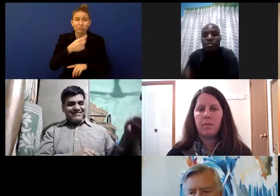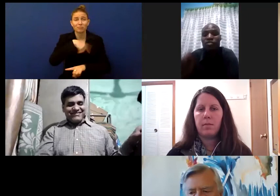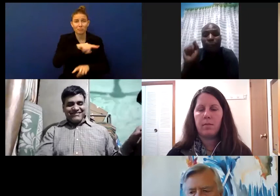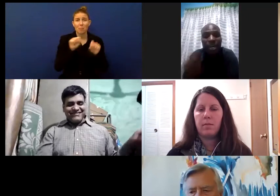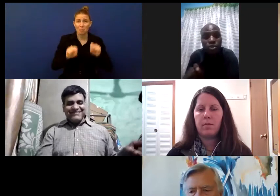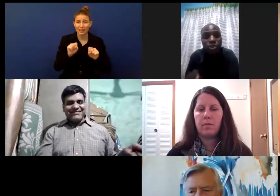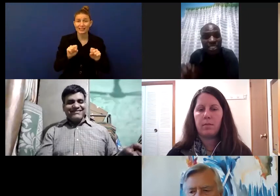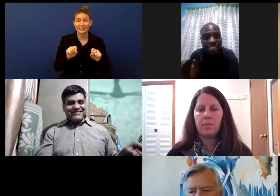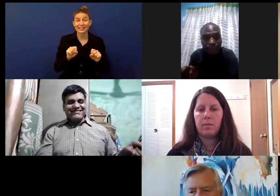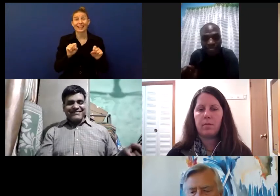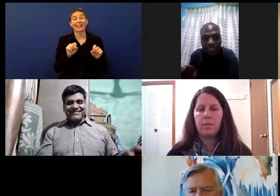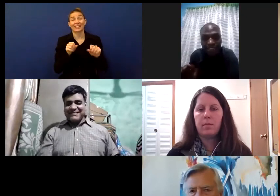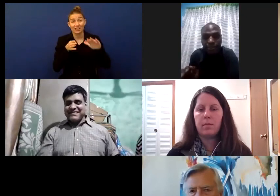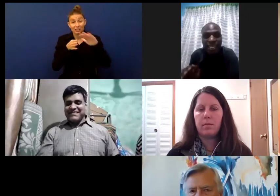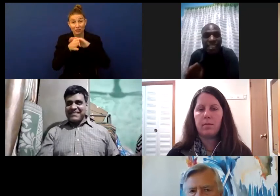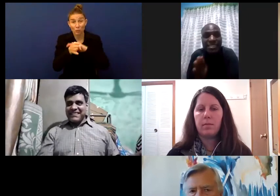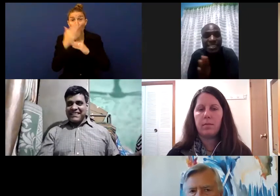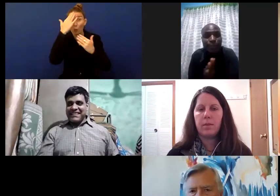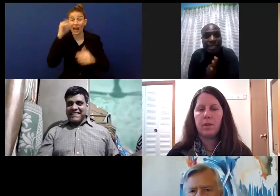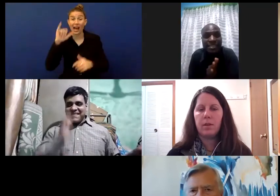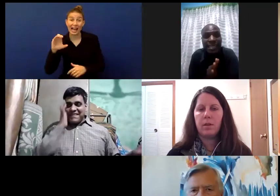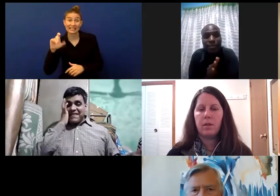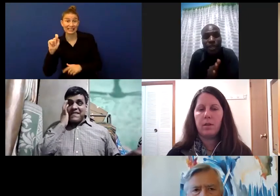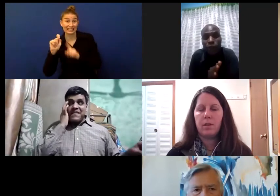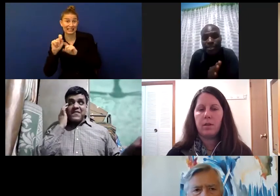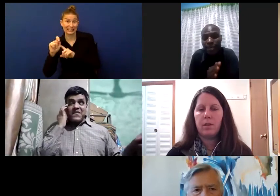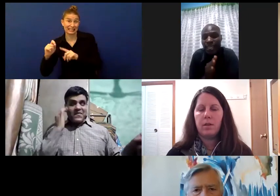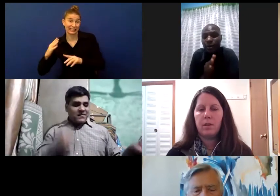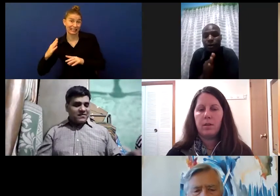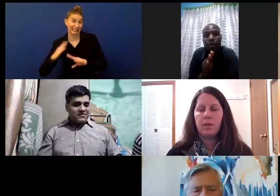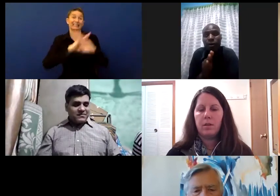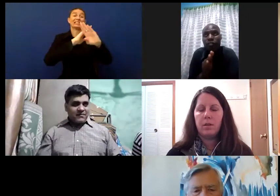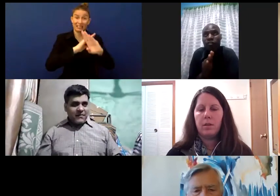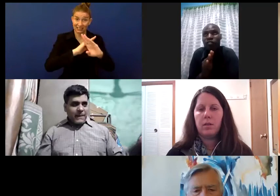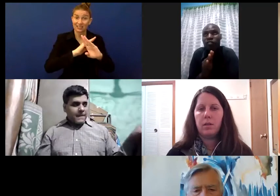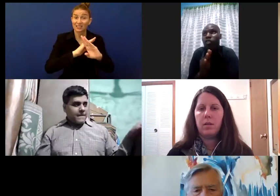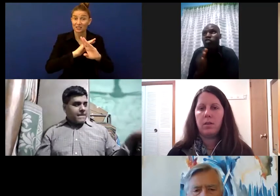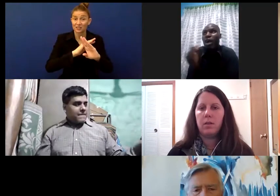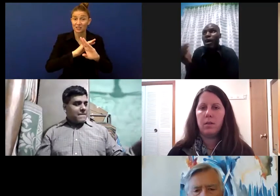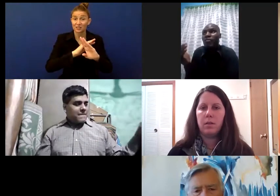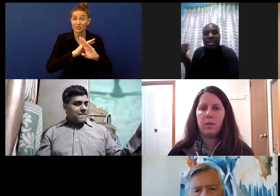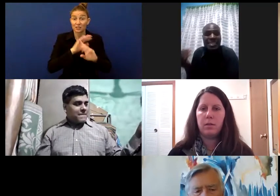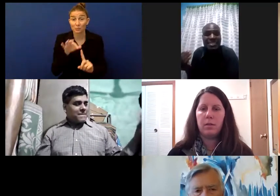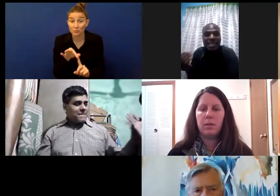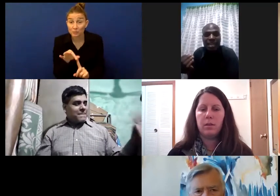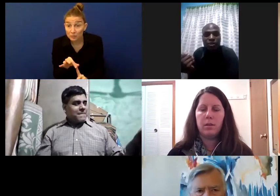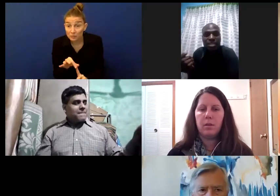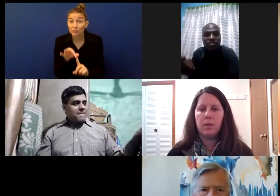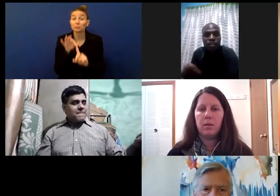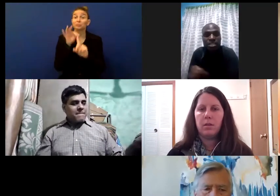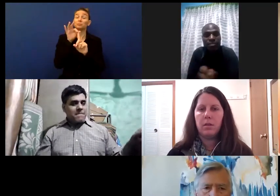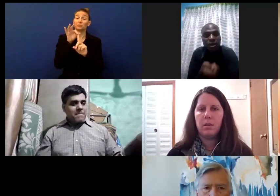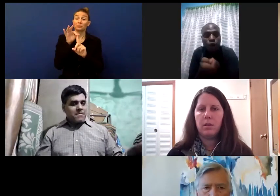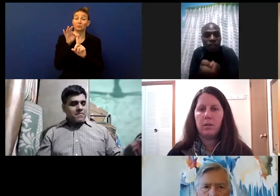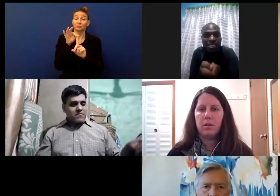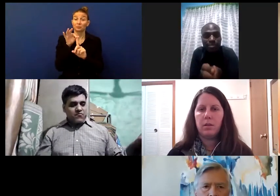ICT for persons with disabilities. This is practically because many of our fraternity cannot